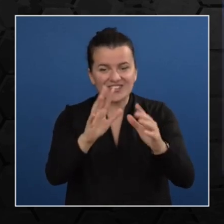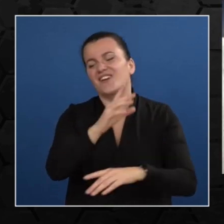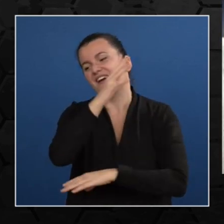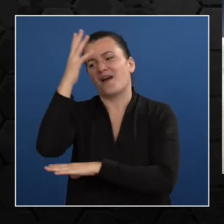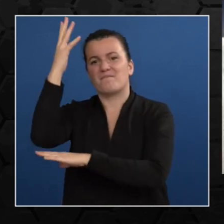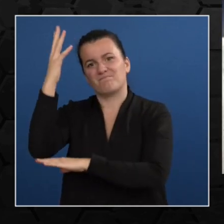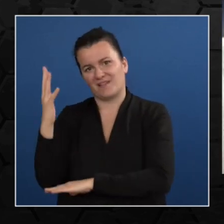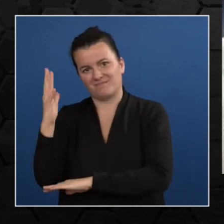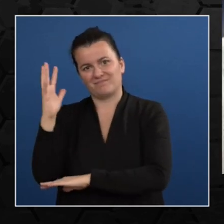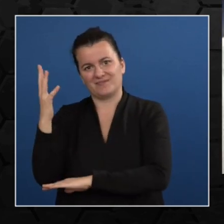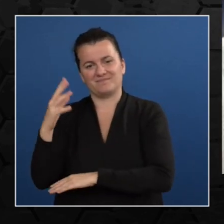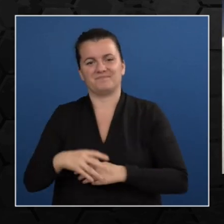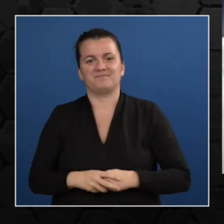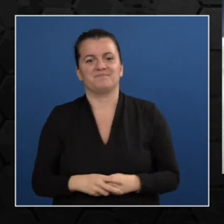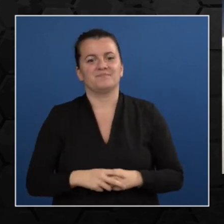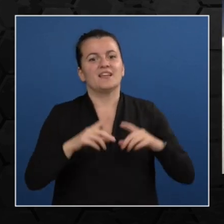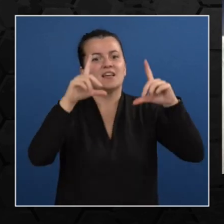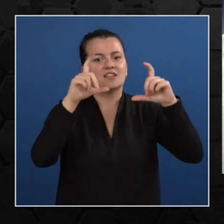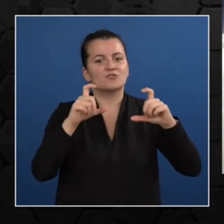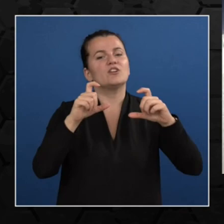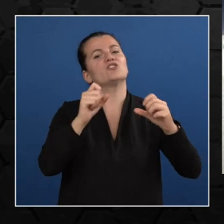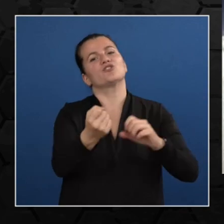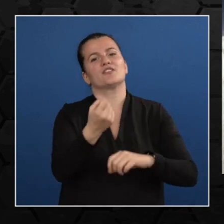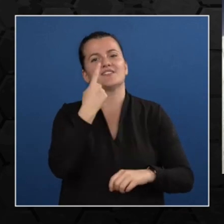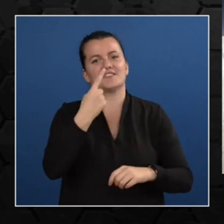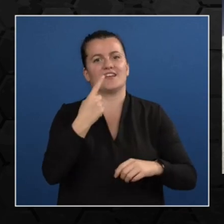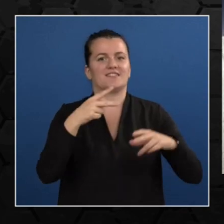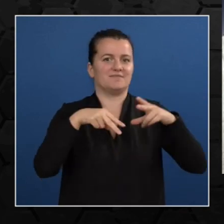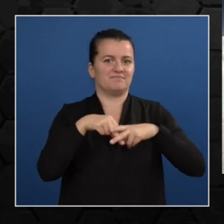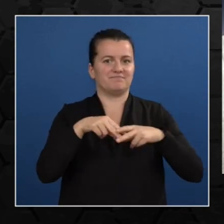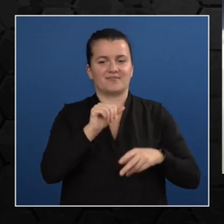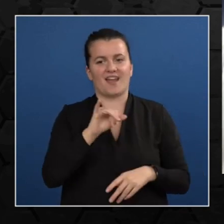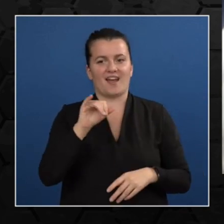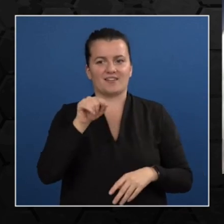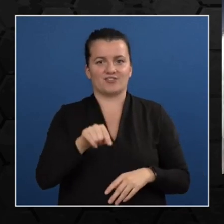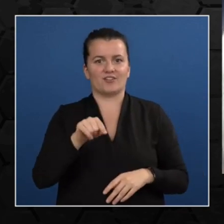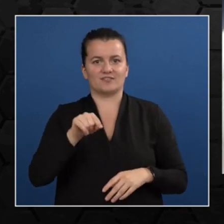Um, I'm not I sure need if to do that. Well,